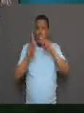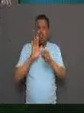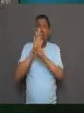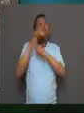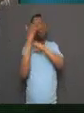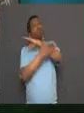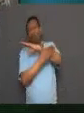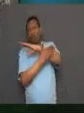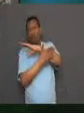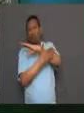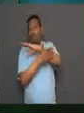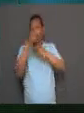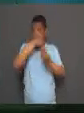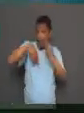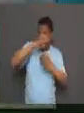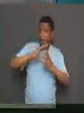rural areas.